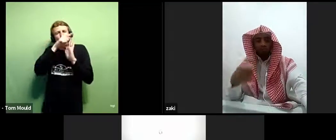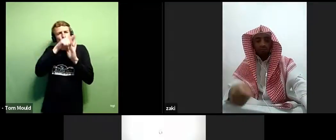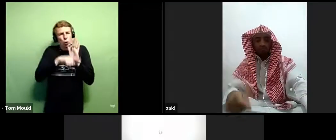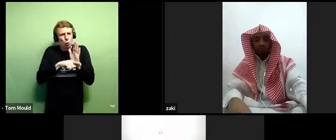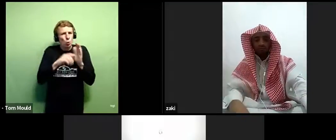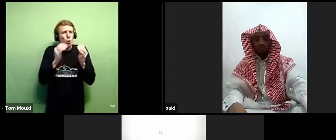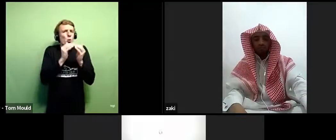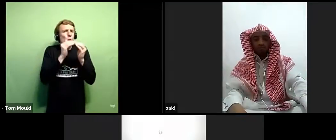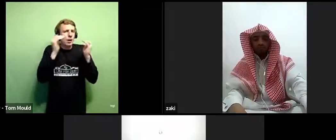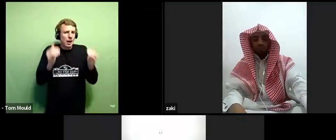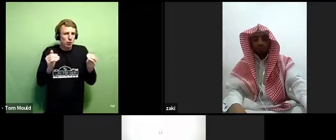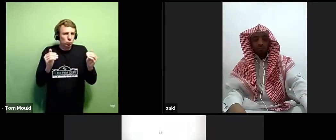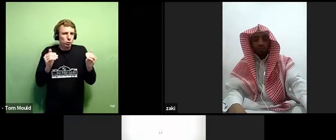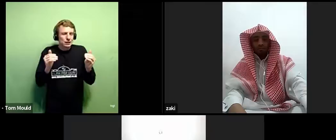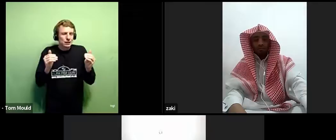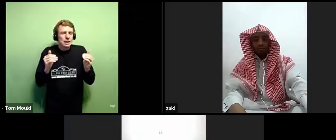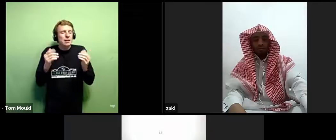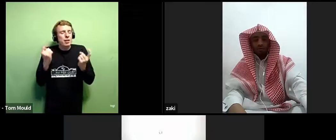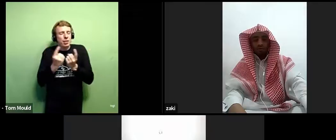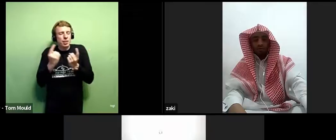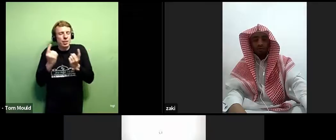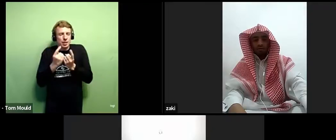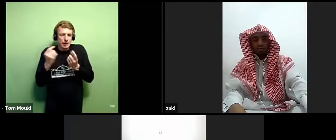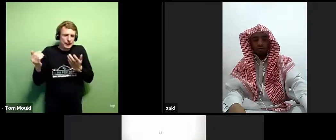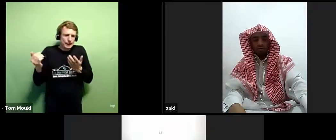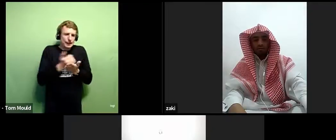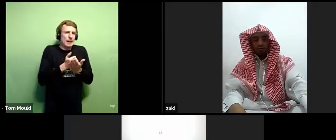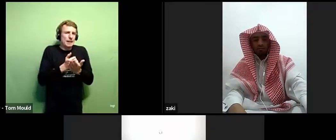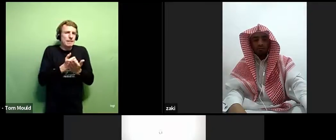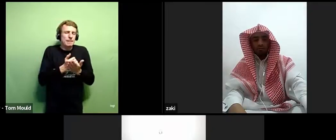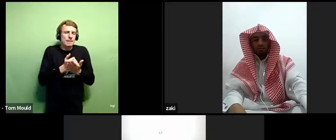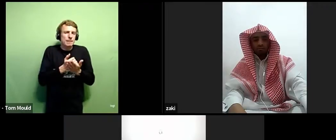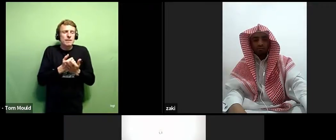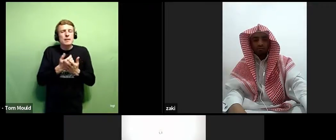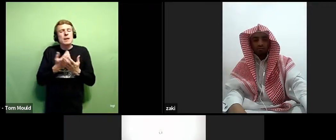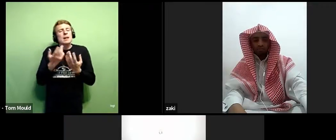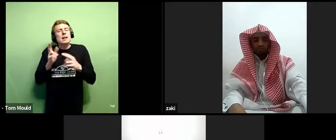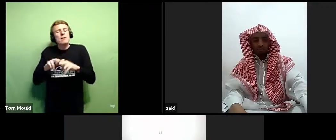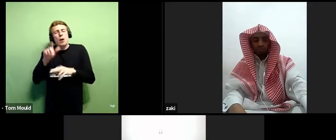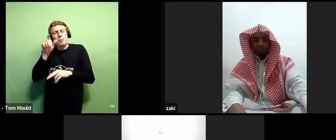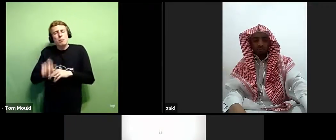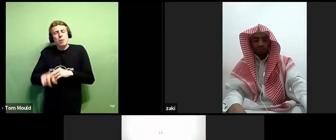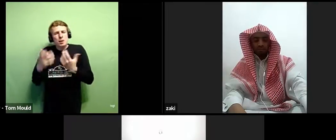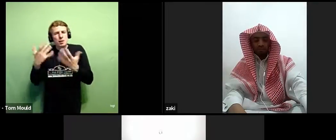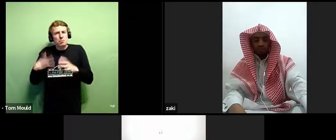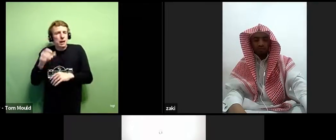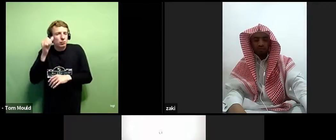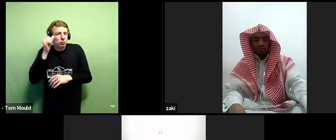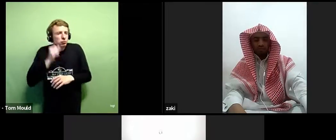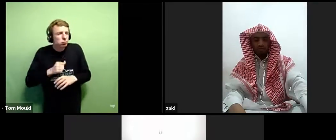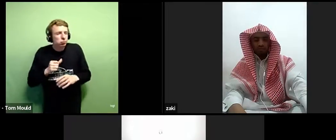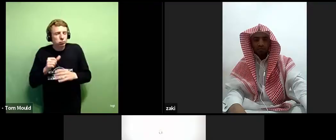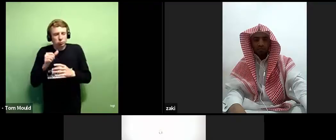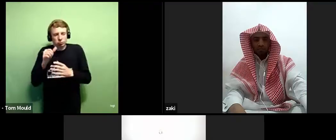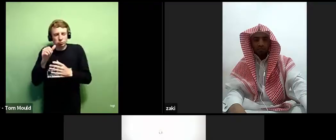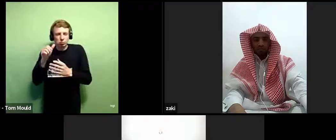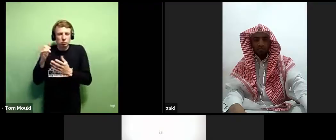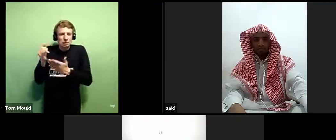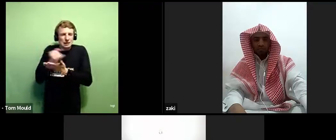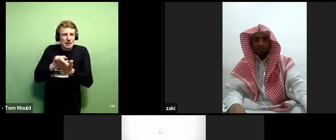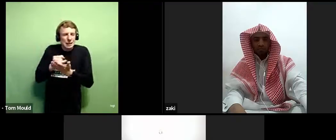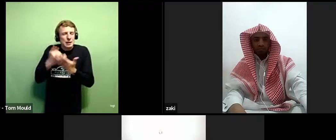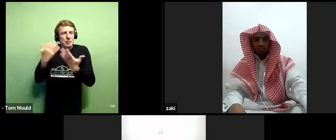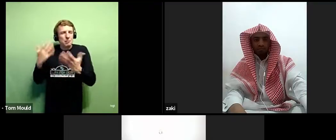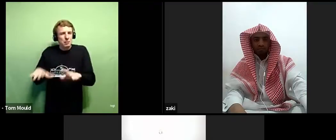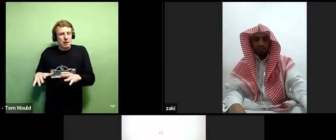there is the law of equality. Then whoever transgresses the prohibition against you, you transgress likewise against them. And